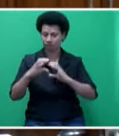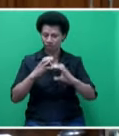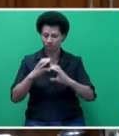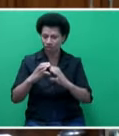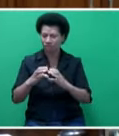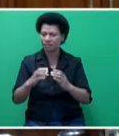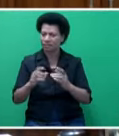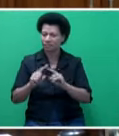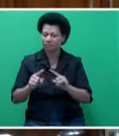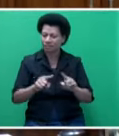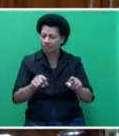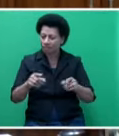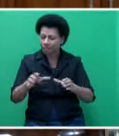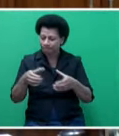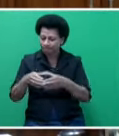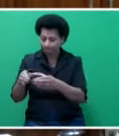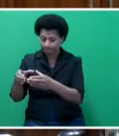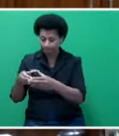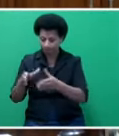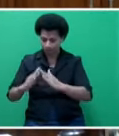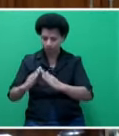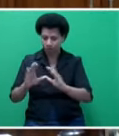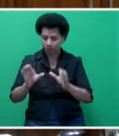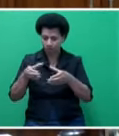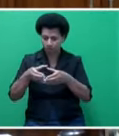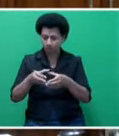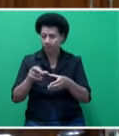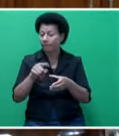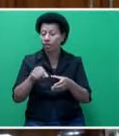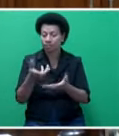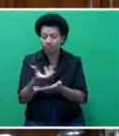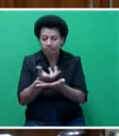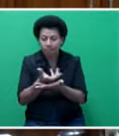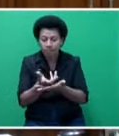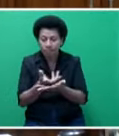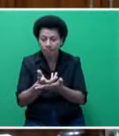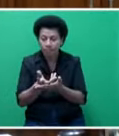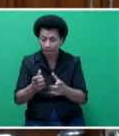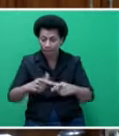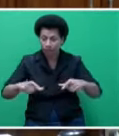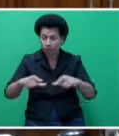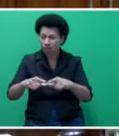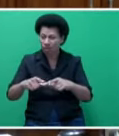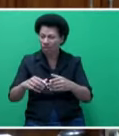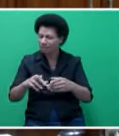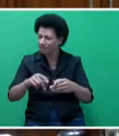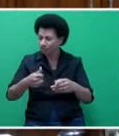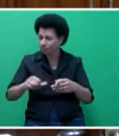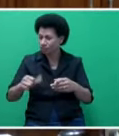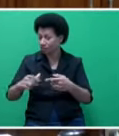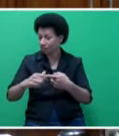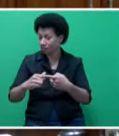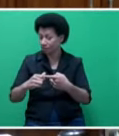other stakeholders that are brought in or co-opted. After numerous in-person consultations with local manufacturers and distributors of polystyrene products by